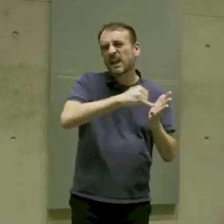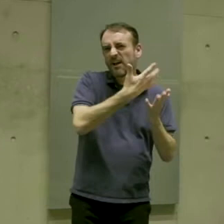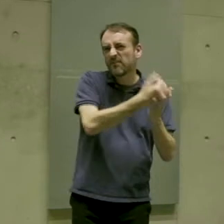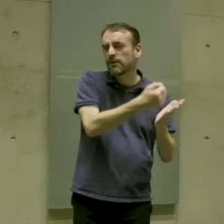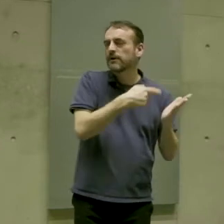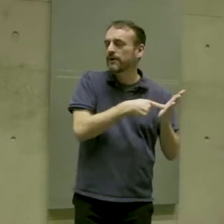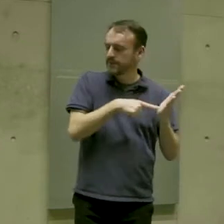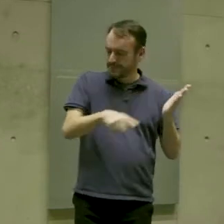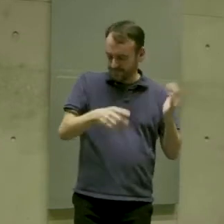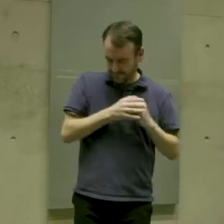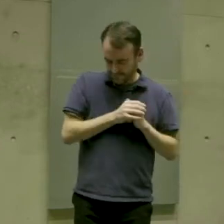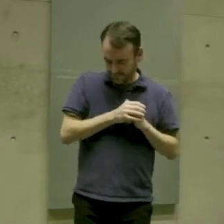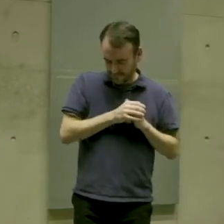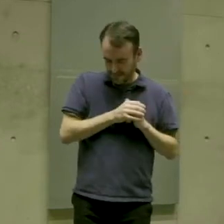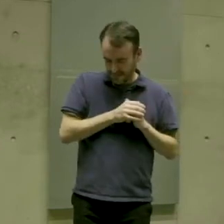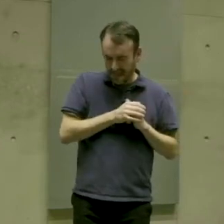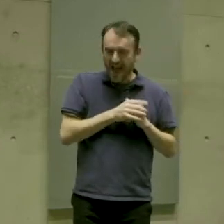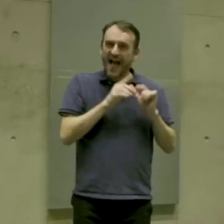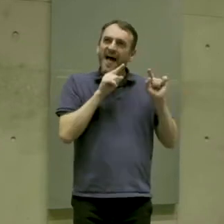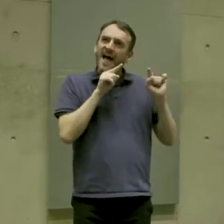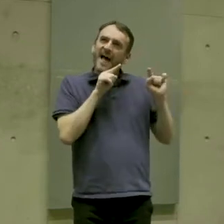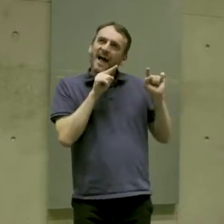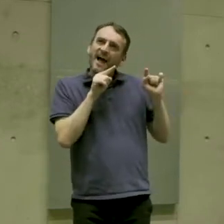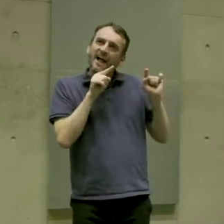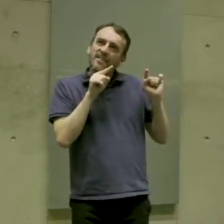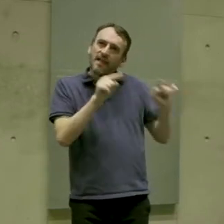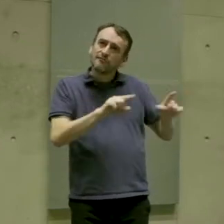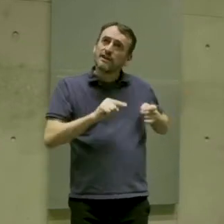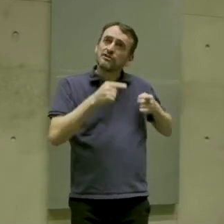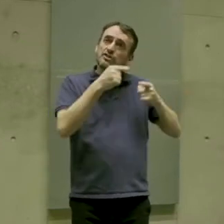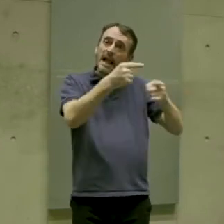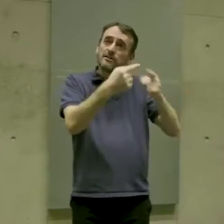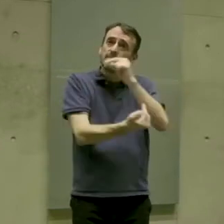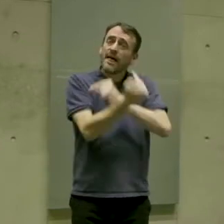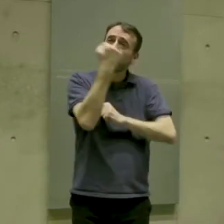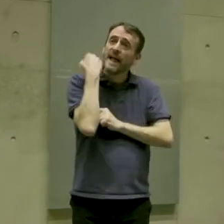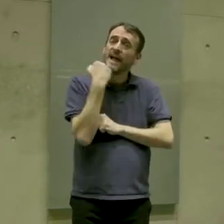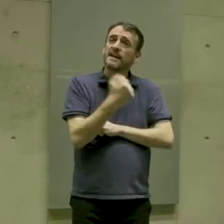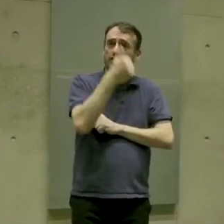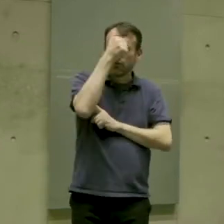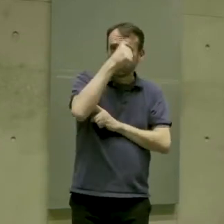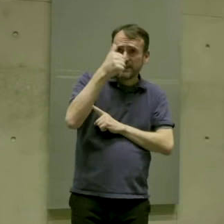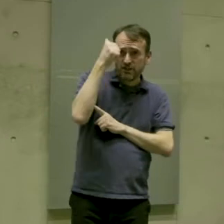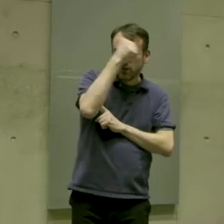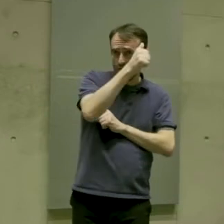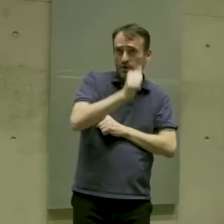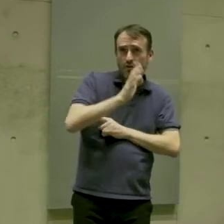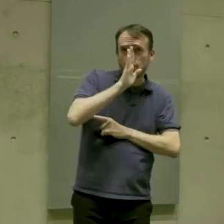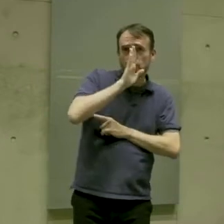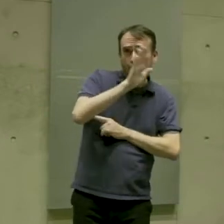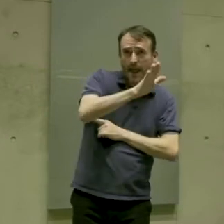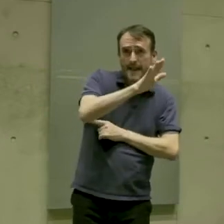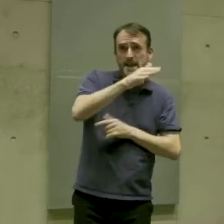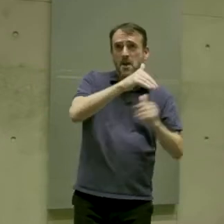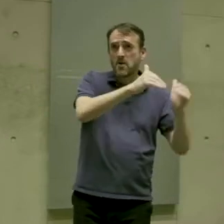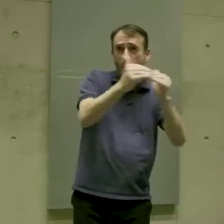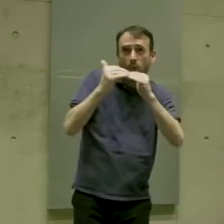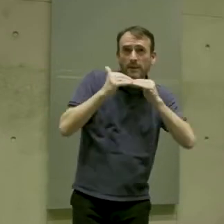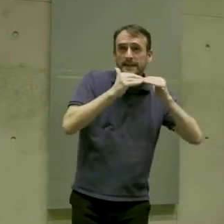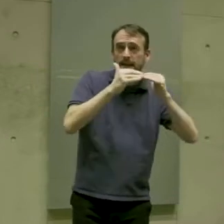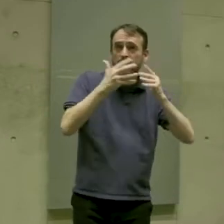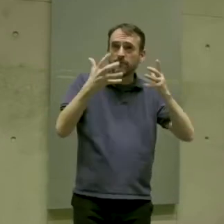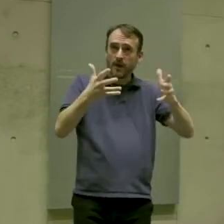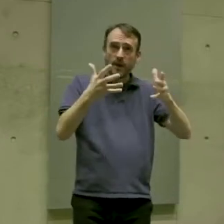the Christian heteronormative family unit and serve as a great plot device in that they're a way for a single